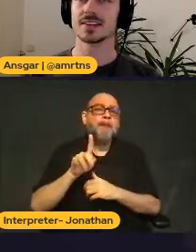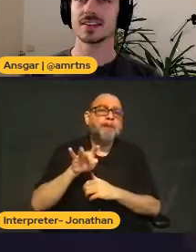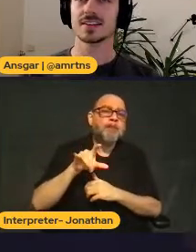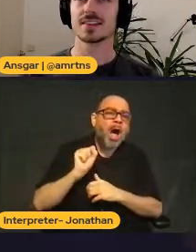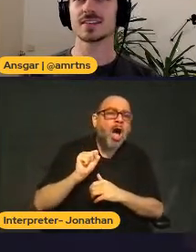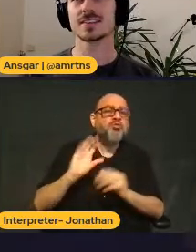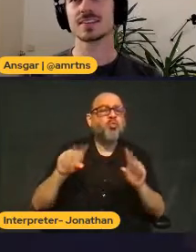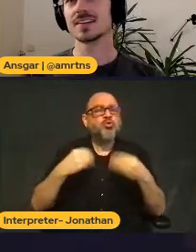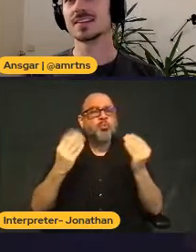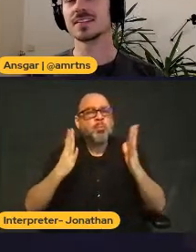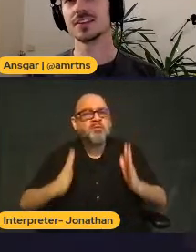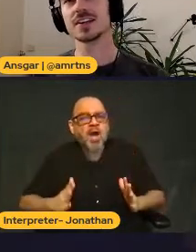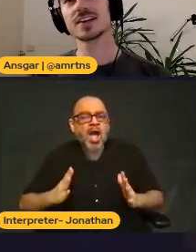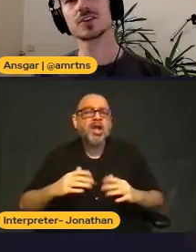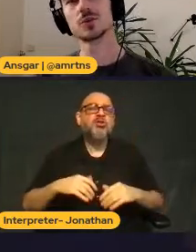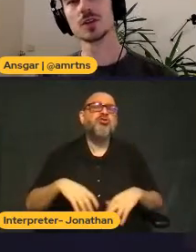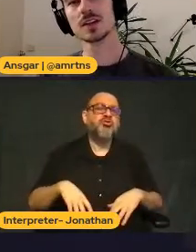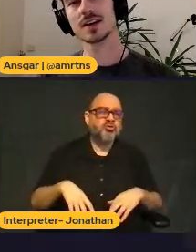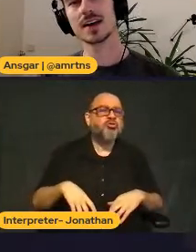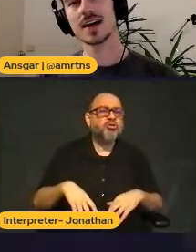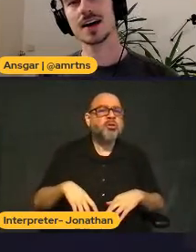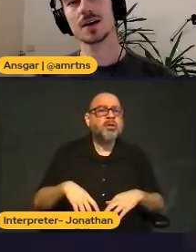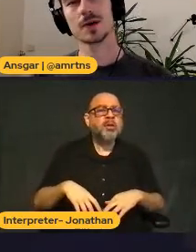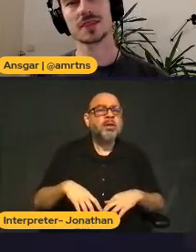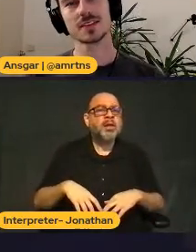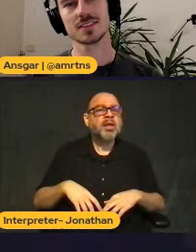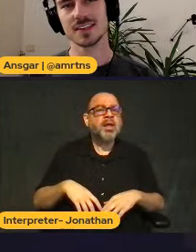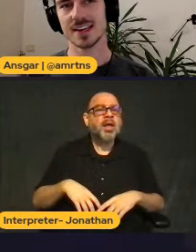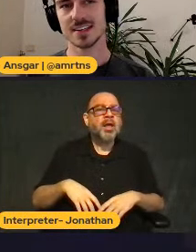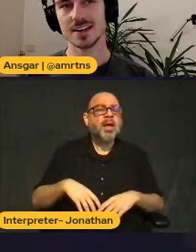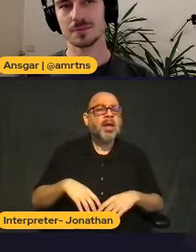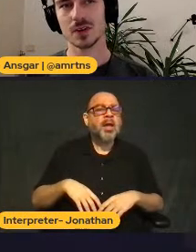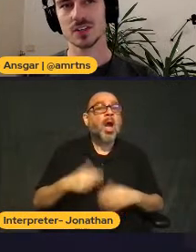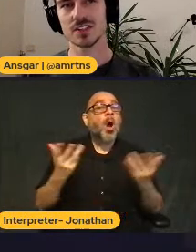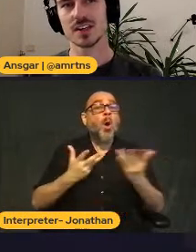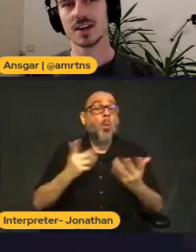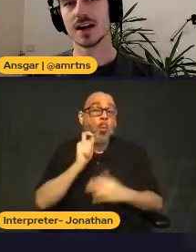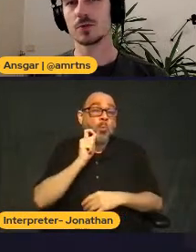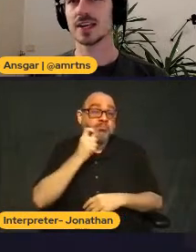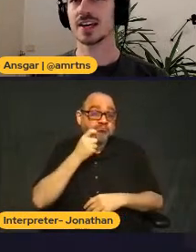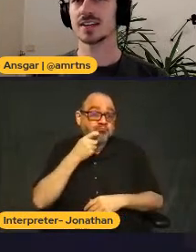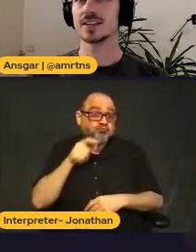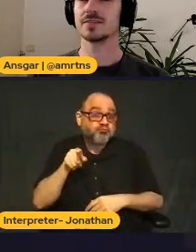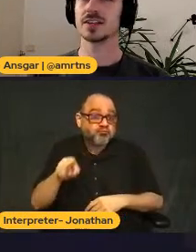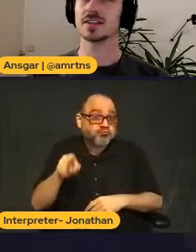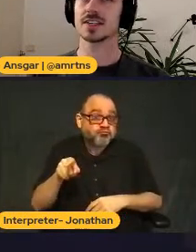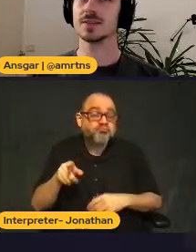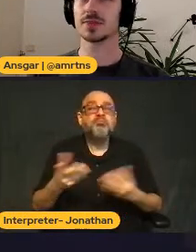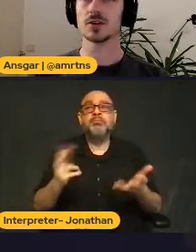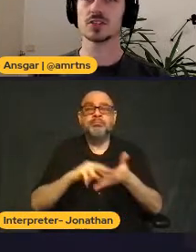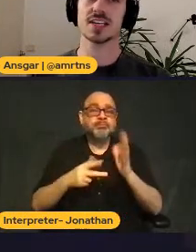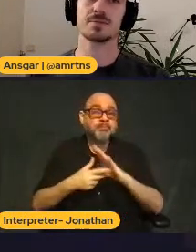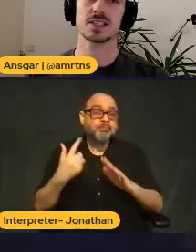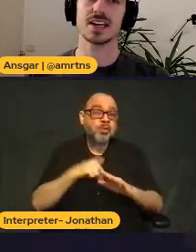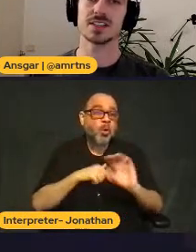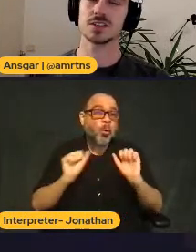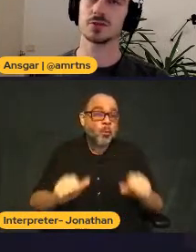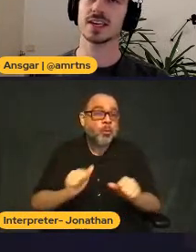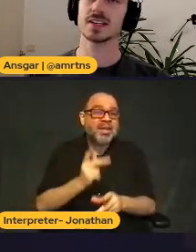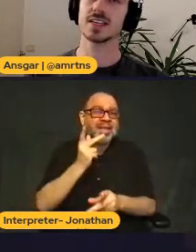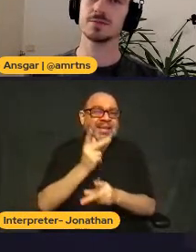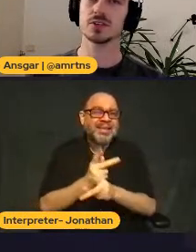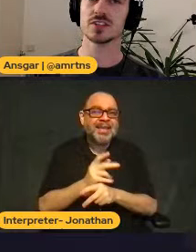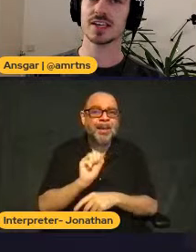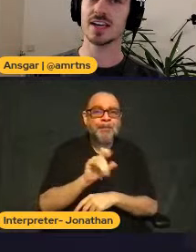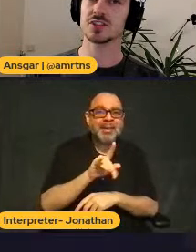And this is uniquely cool about the CDK-TF because we can even keep those side by side. So